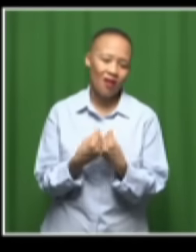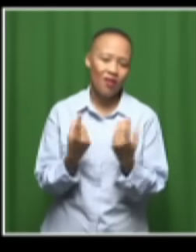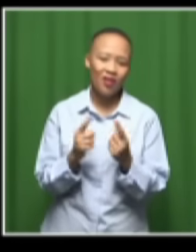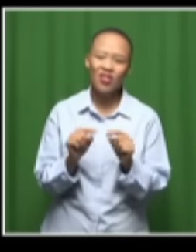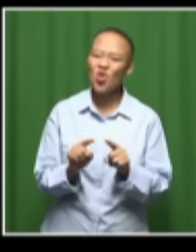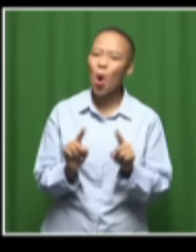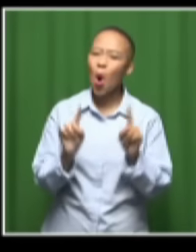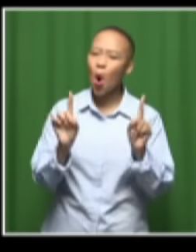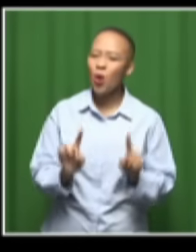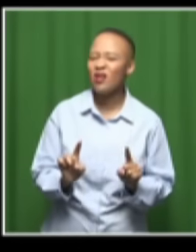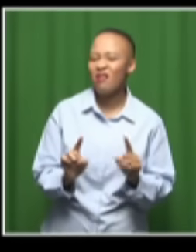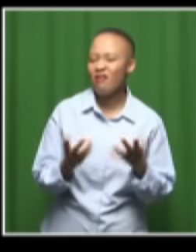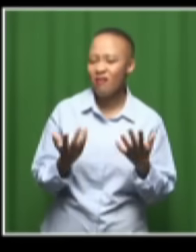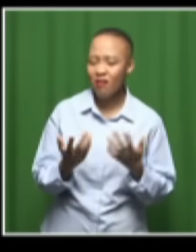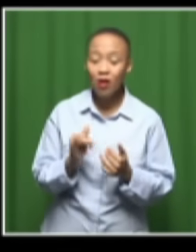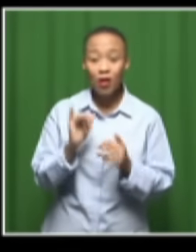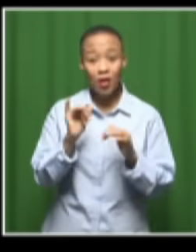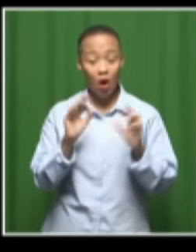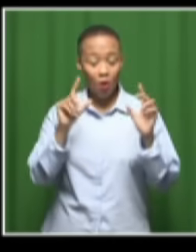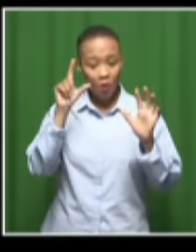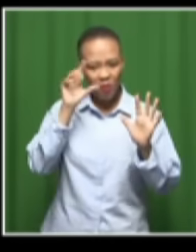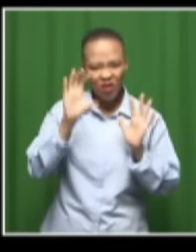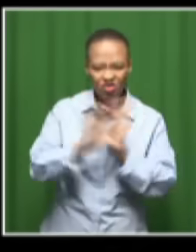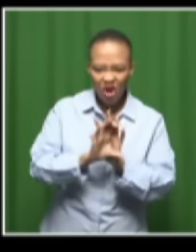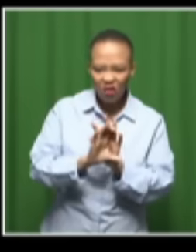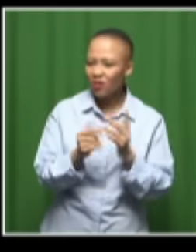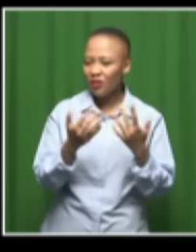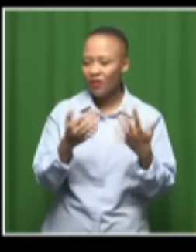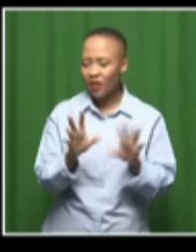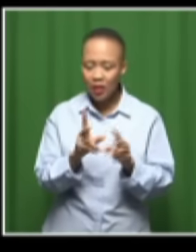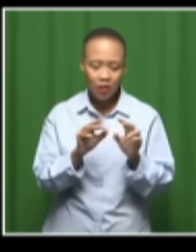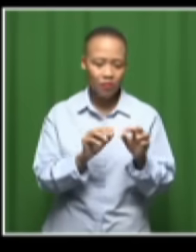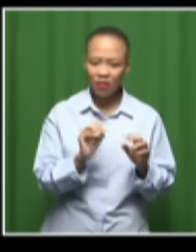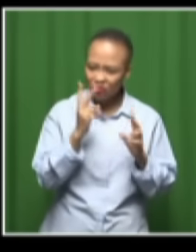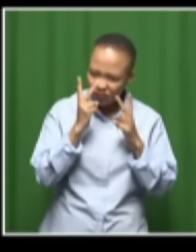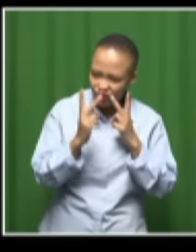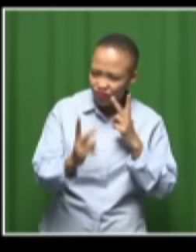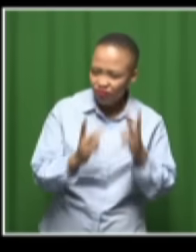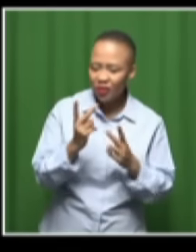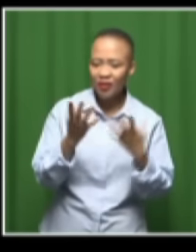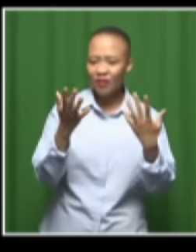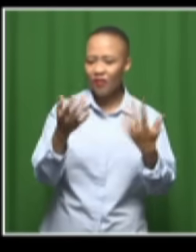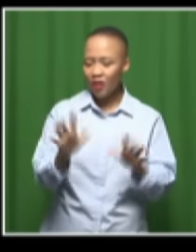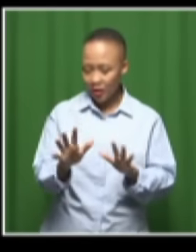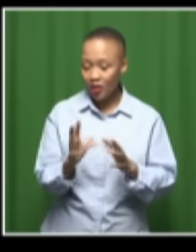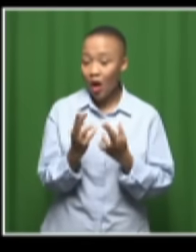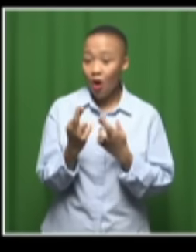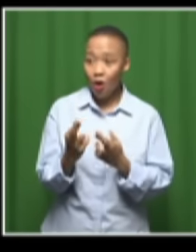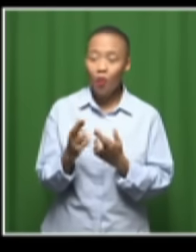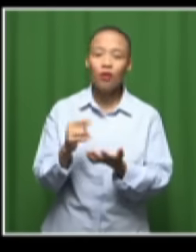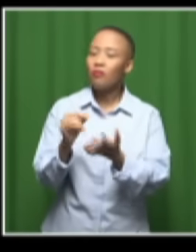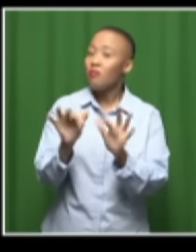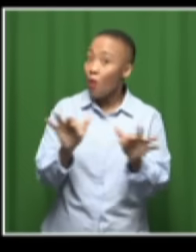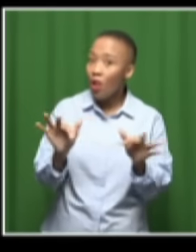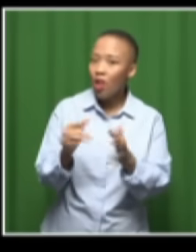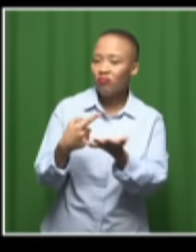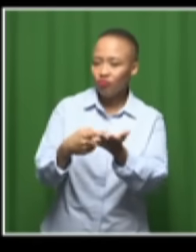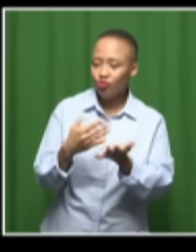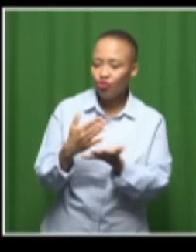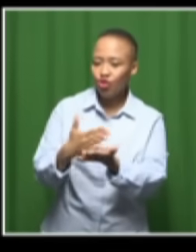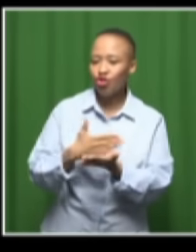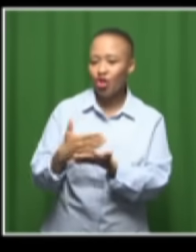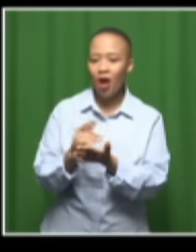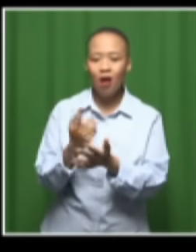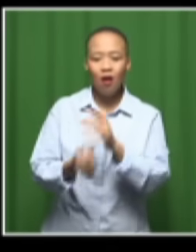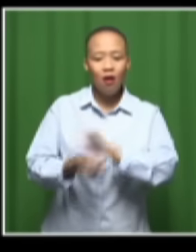surprised as well to just see some of the pictures that have been coming through on X this morning of people just sharing what's been happening around them. And also electricity. So a